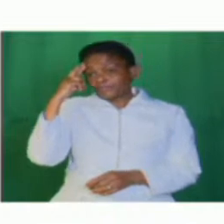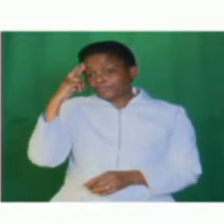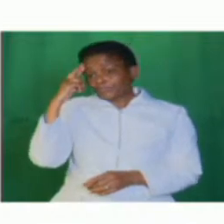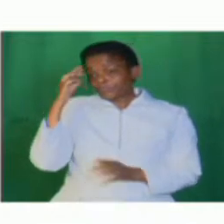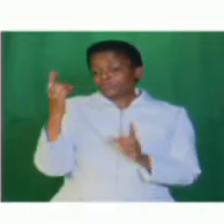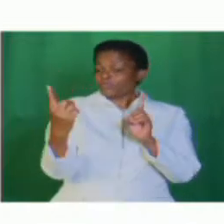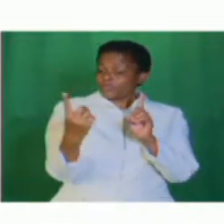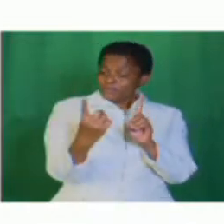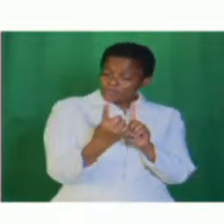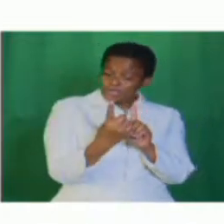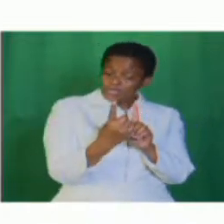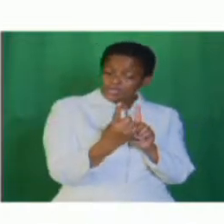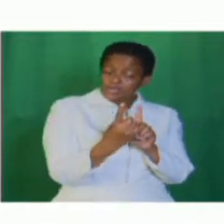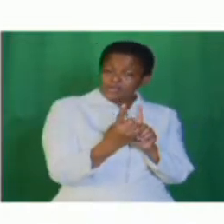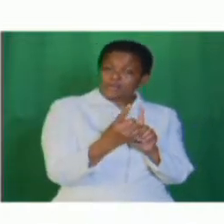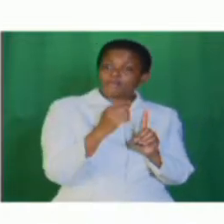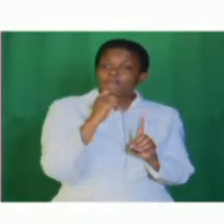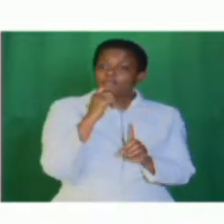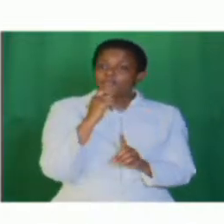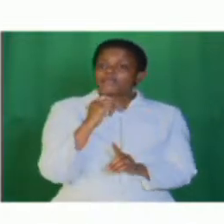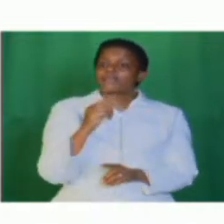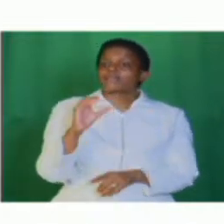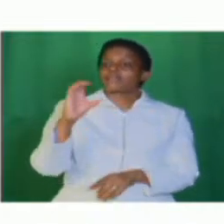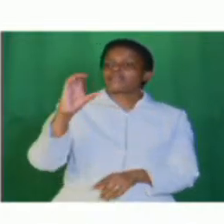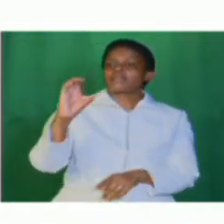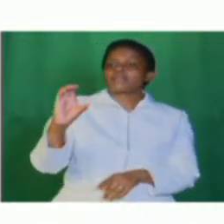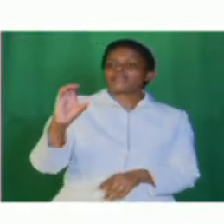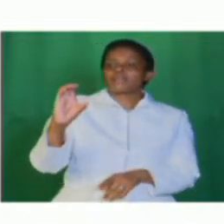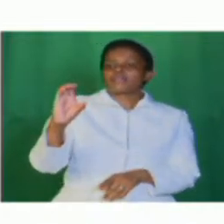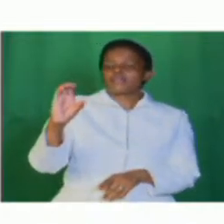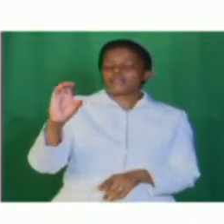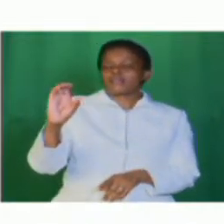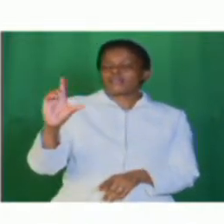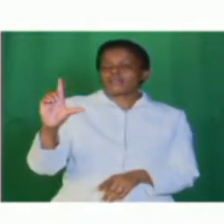to Cleopas, one of his disciples,